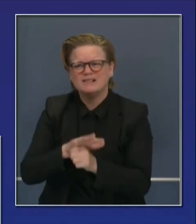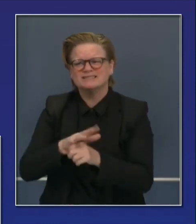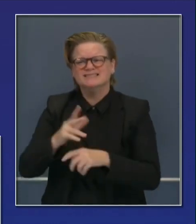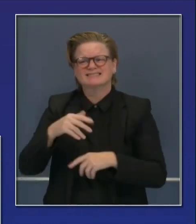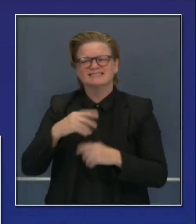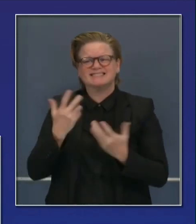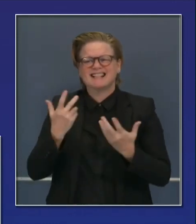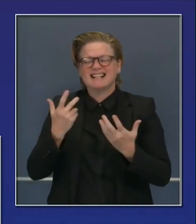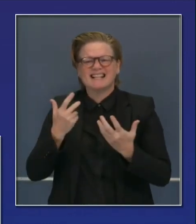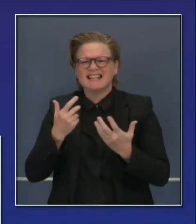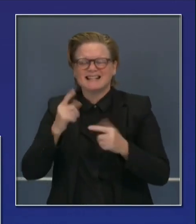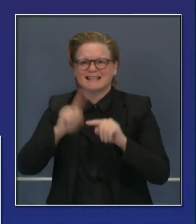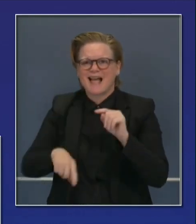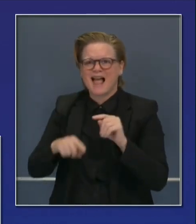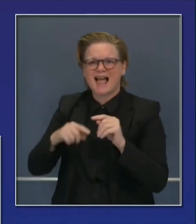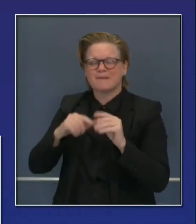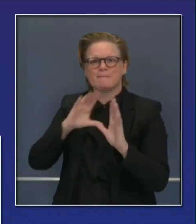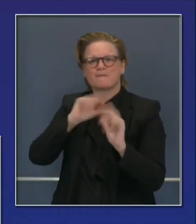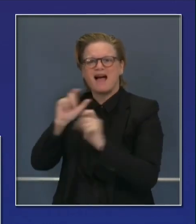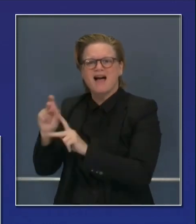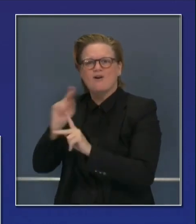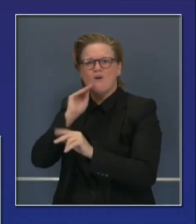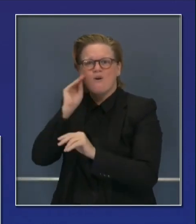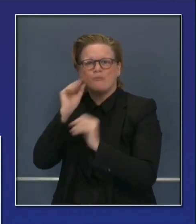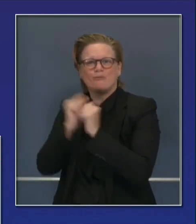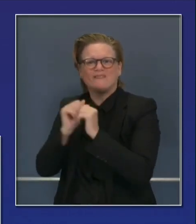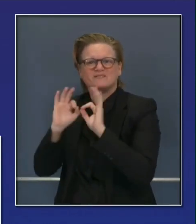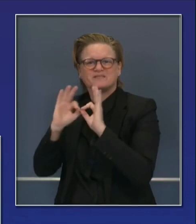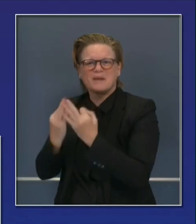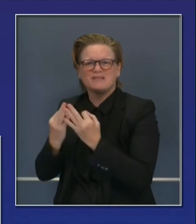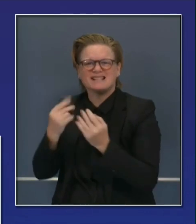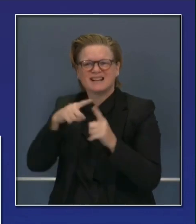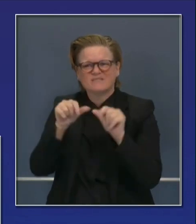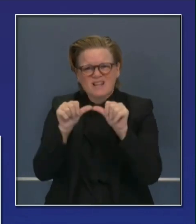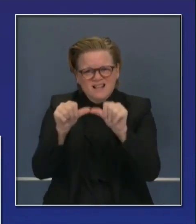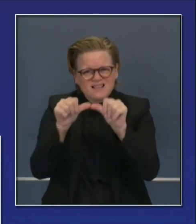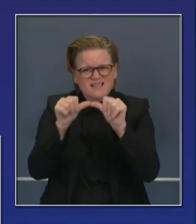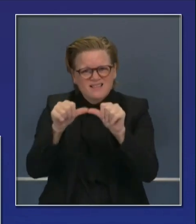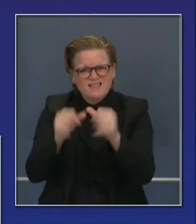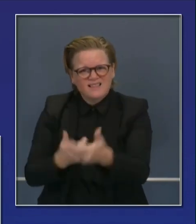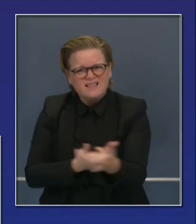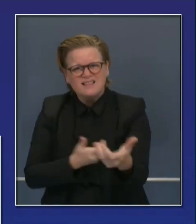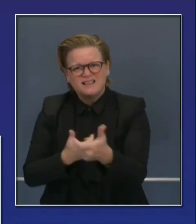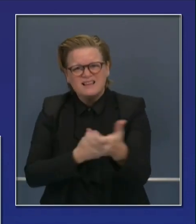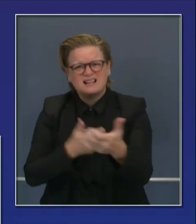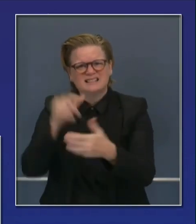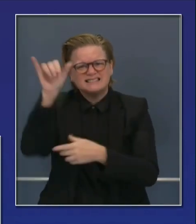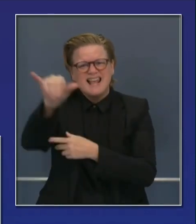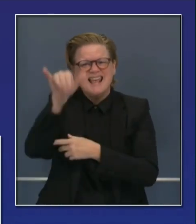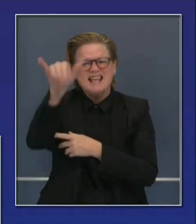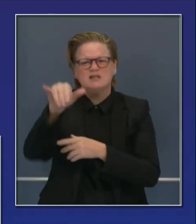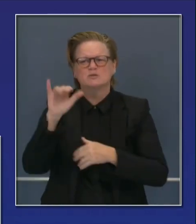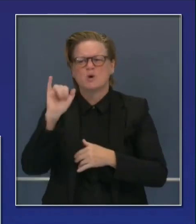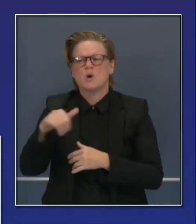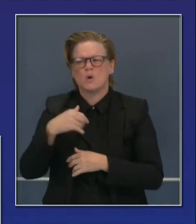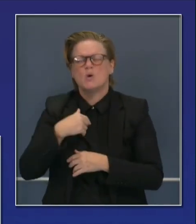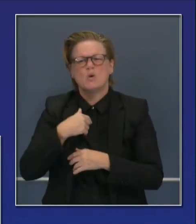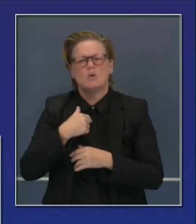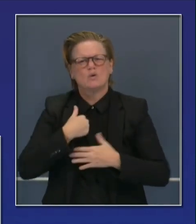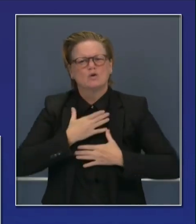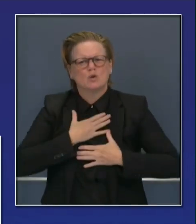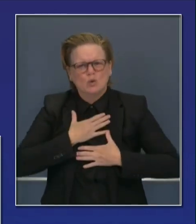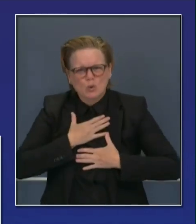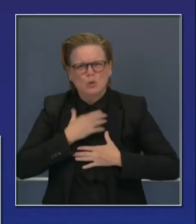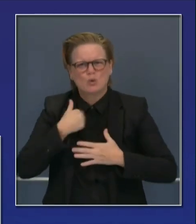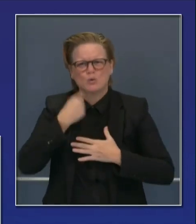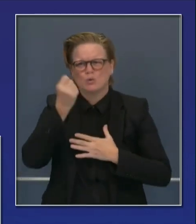loved ones and being on because of all of this historic wildfire season, and how they